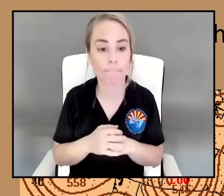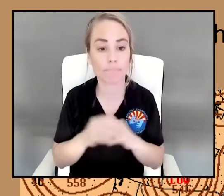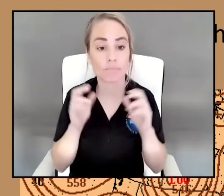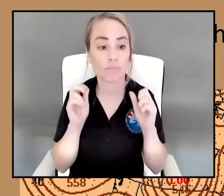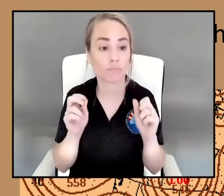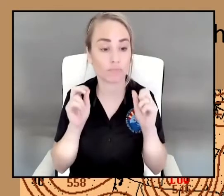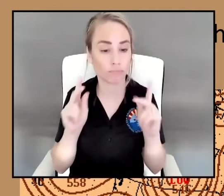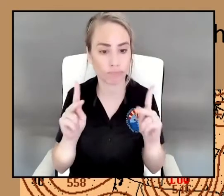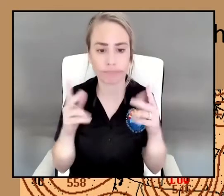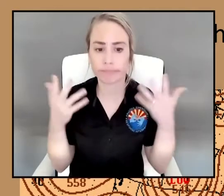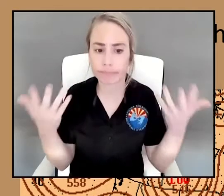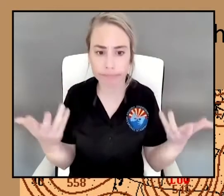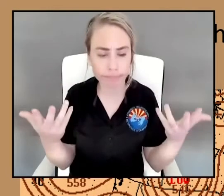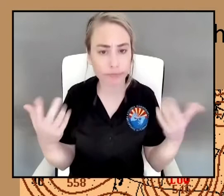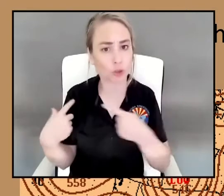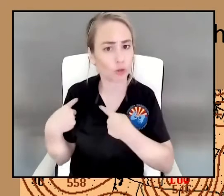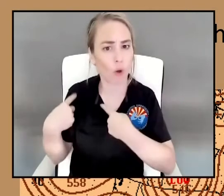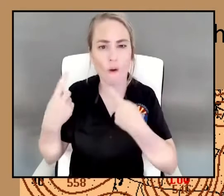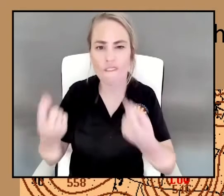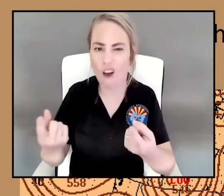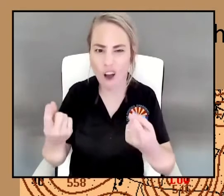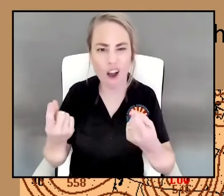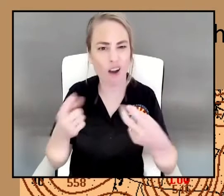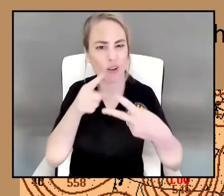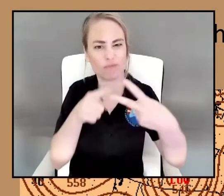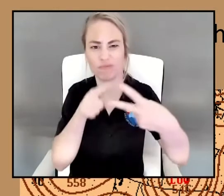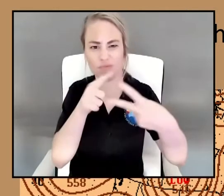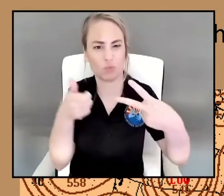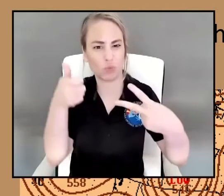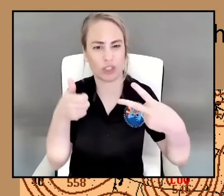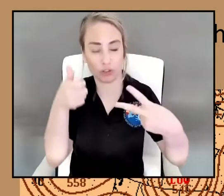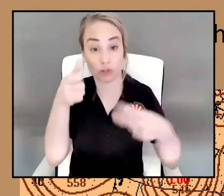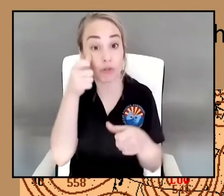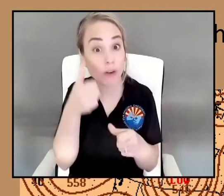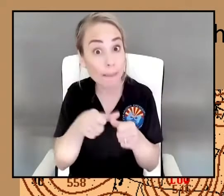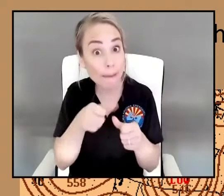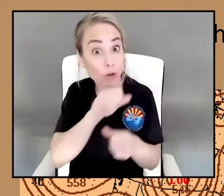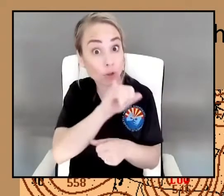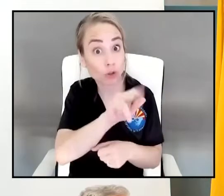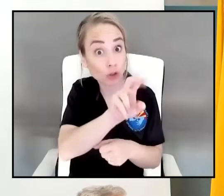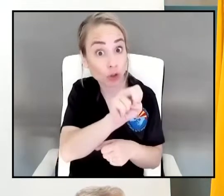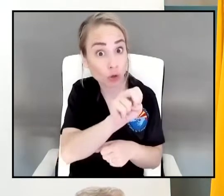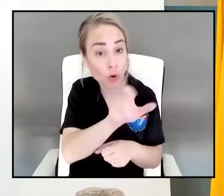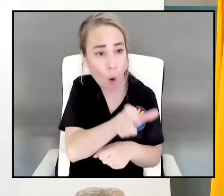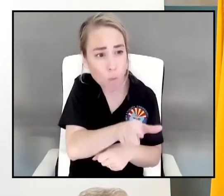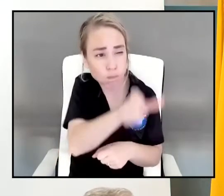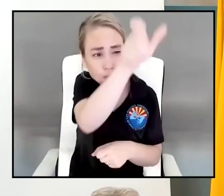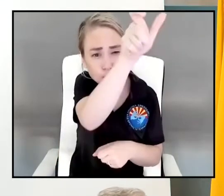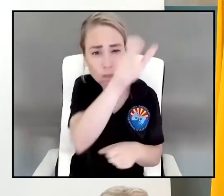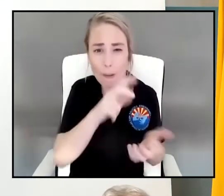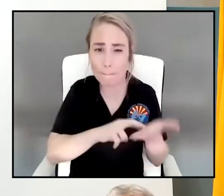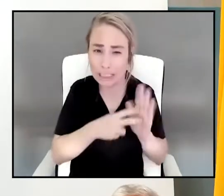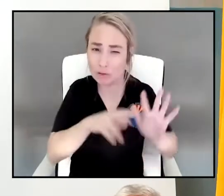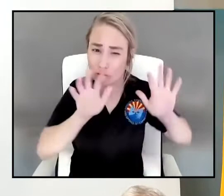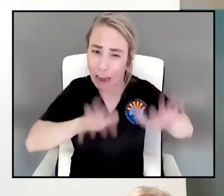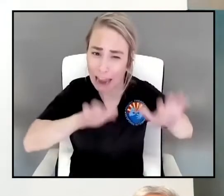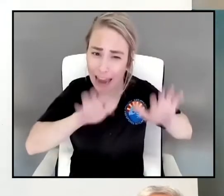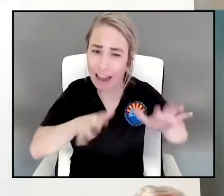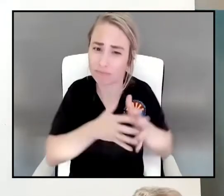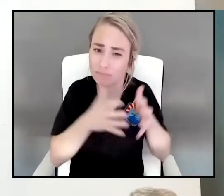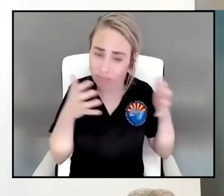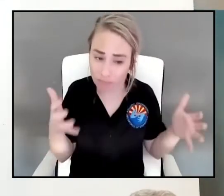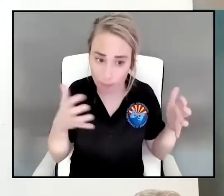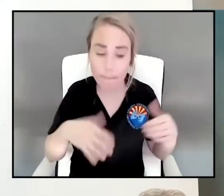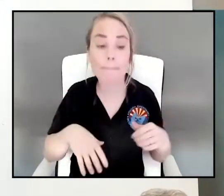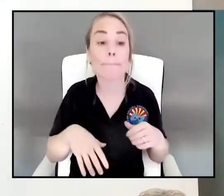has the pattern been so far? Well, remember I told you that June was a very wet month. And there's that first pattern I